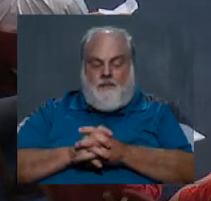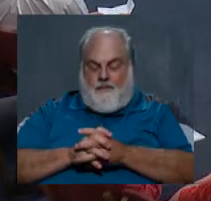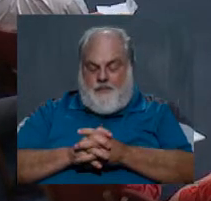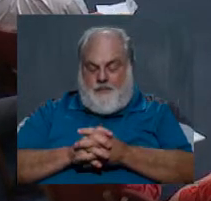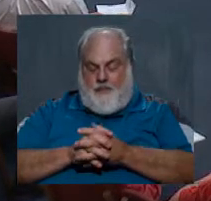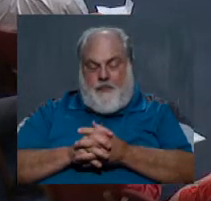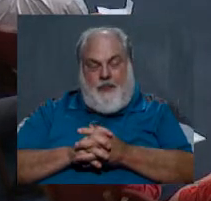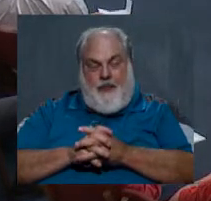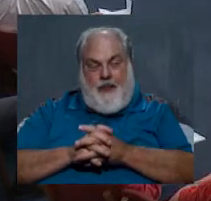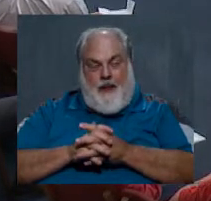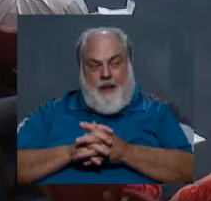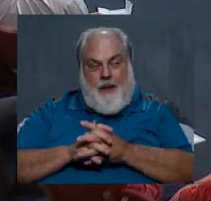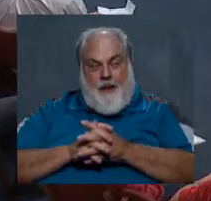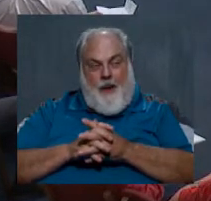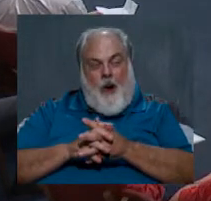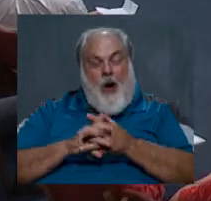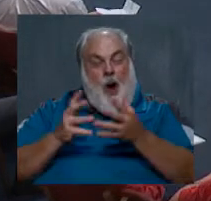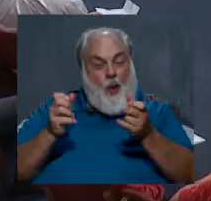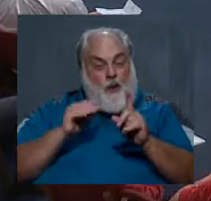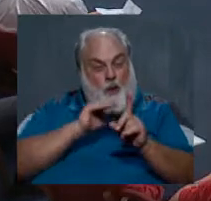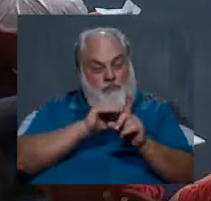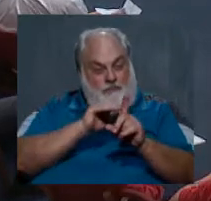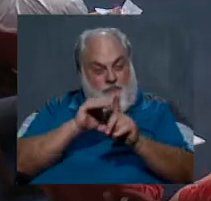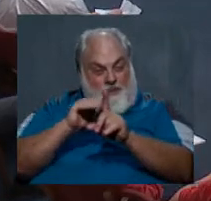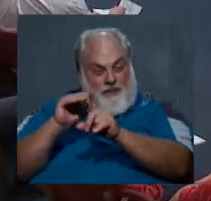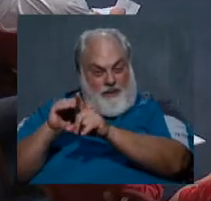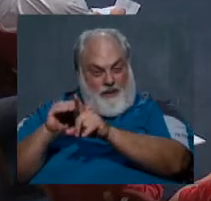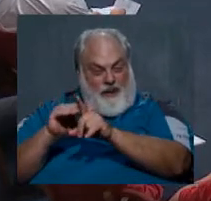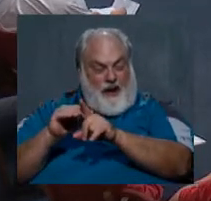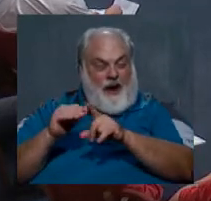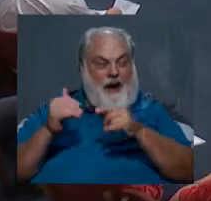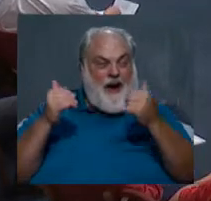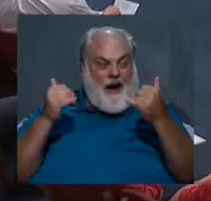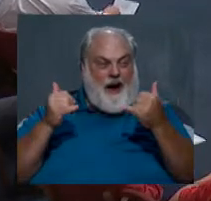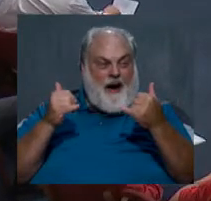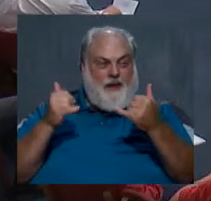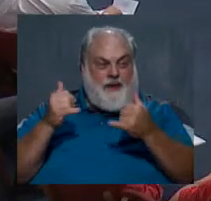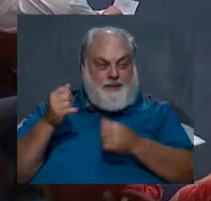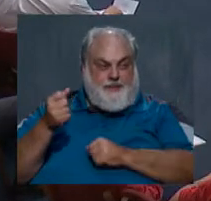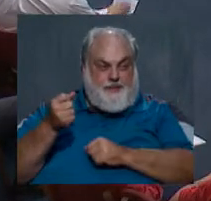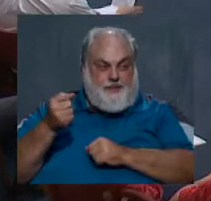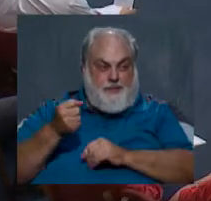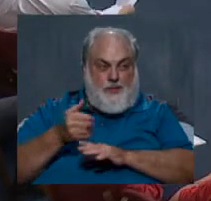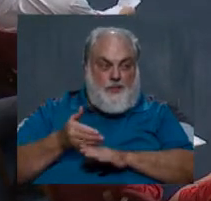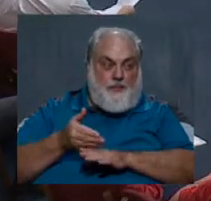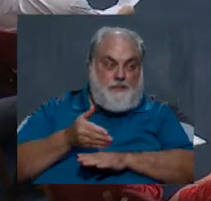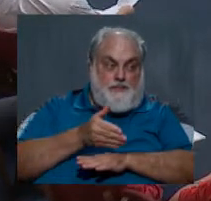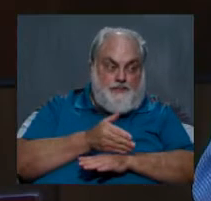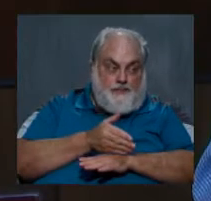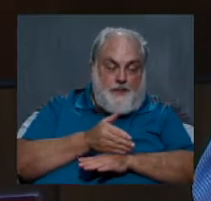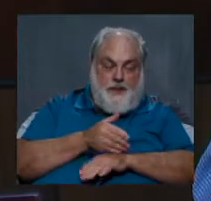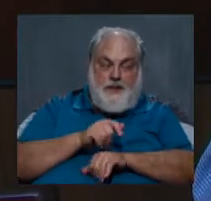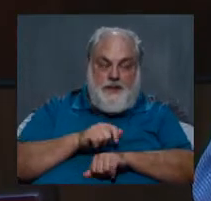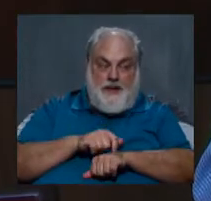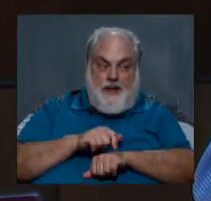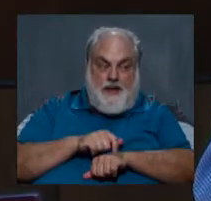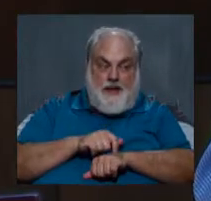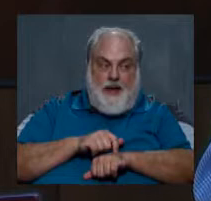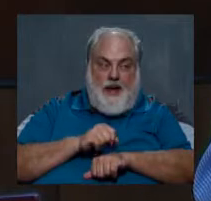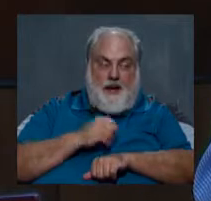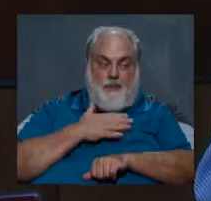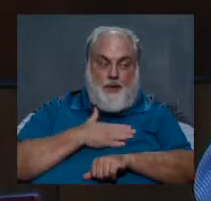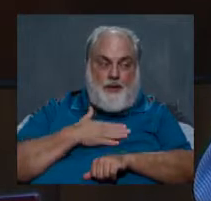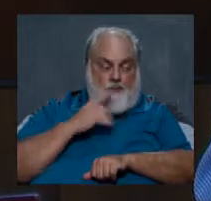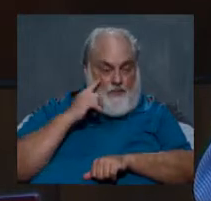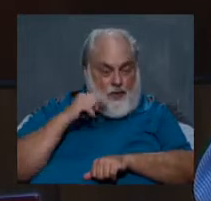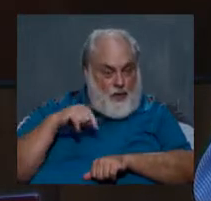Before we get started on reading item A, I want to remind, this is, of course, was deferred from a previous time, and I appreciate it for